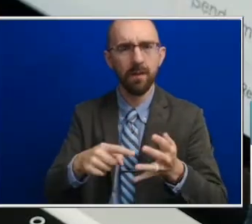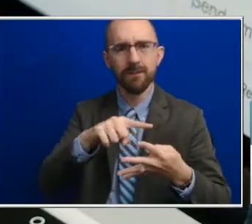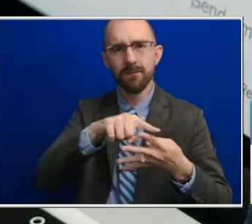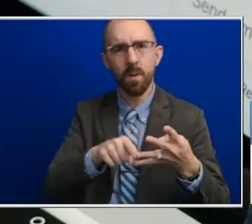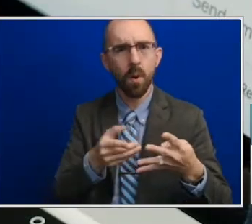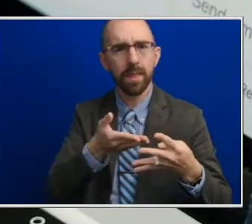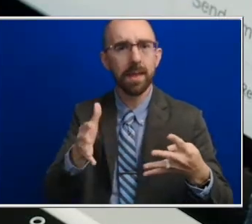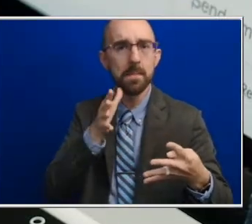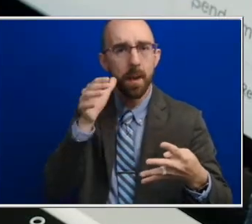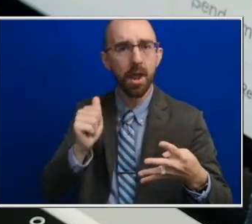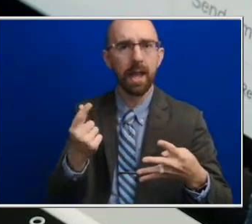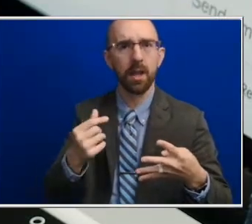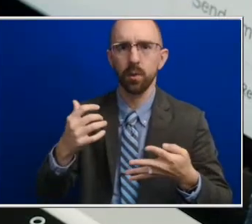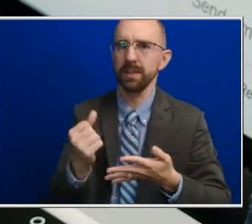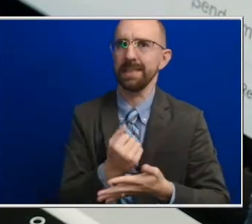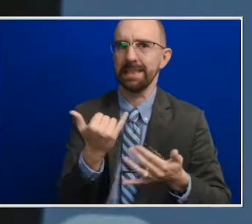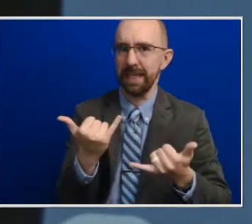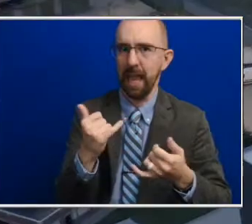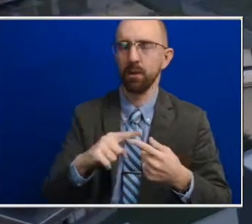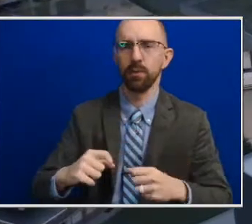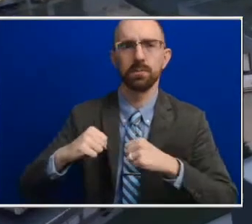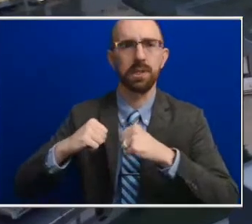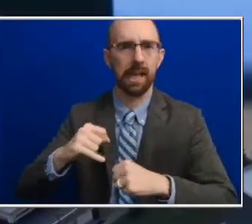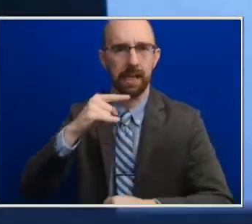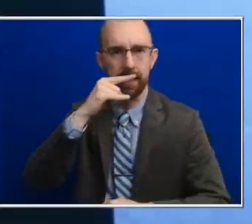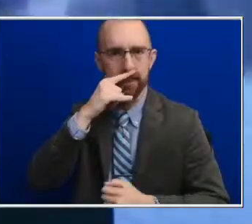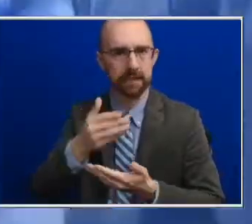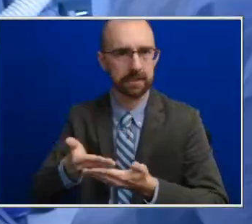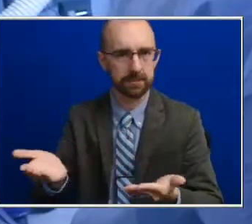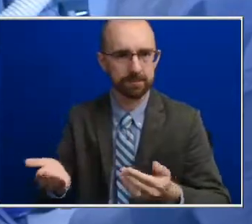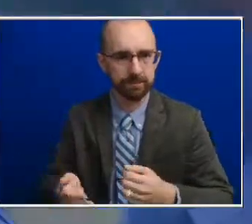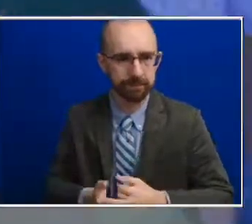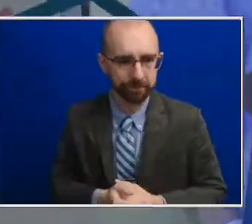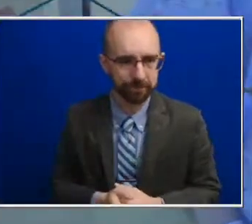right now to protect their kids.